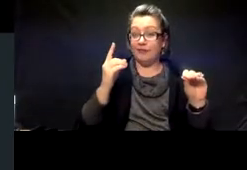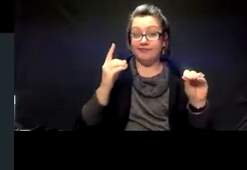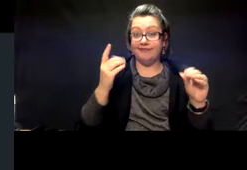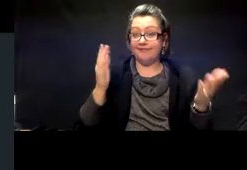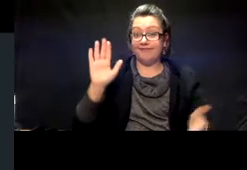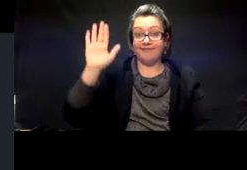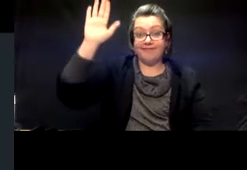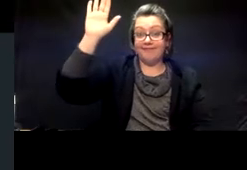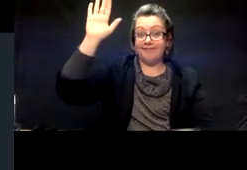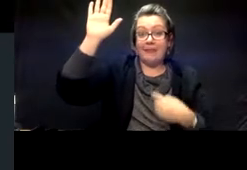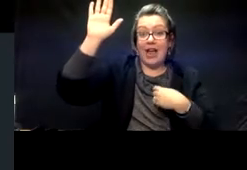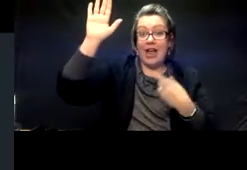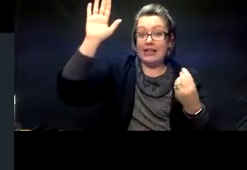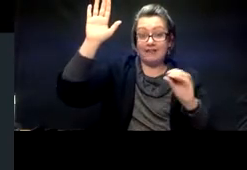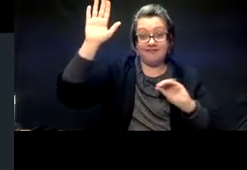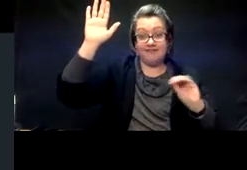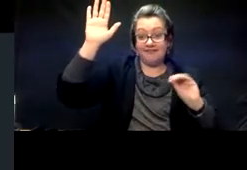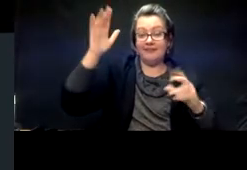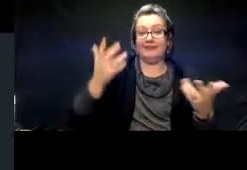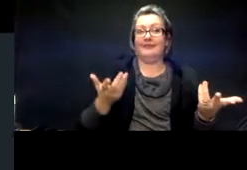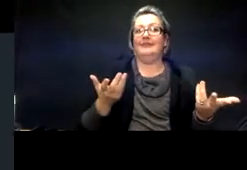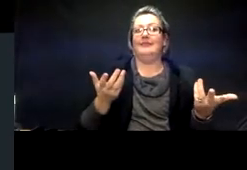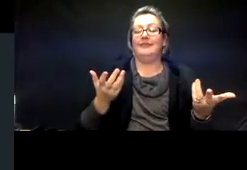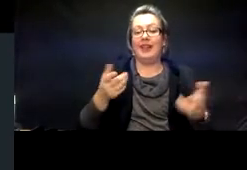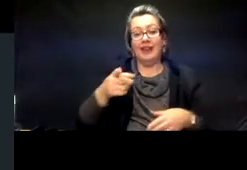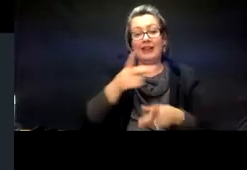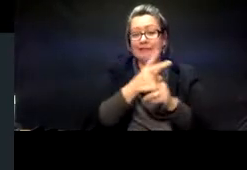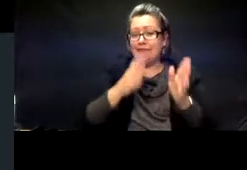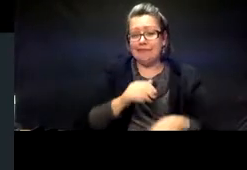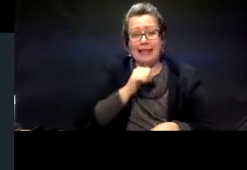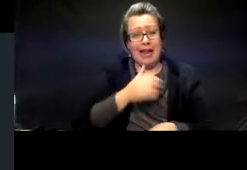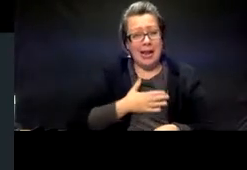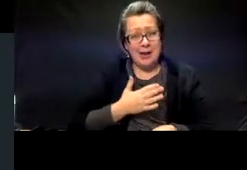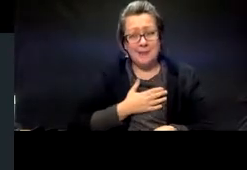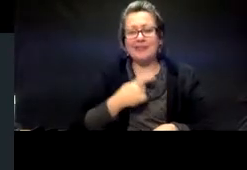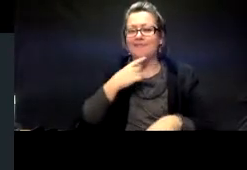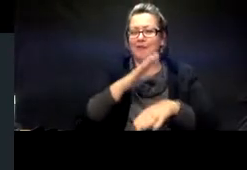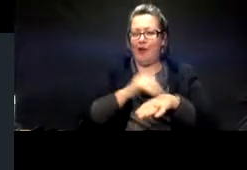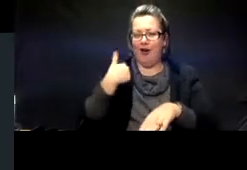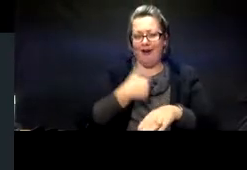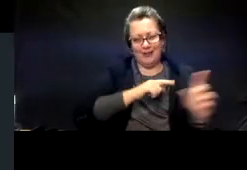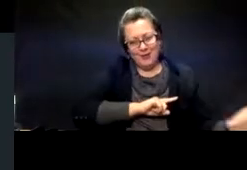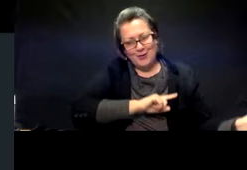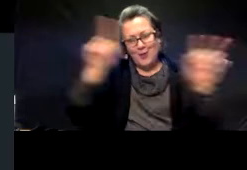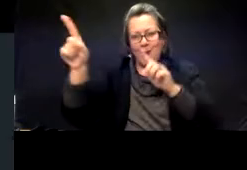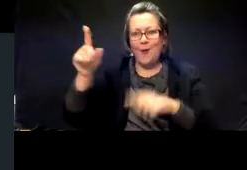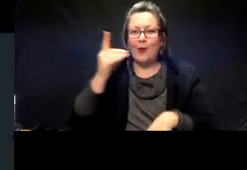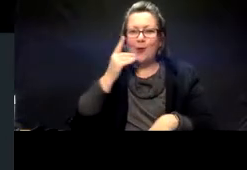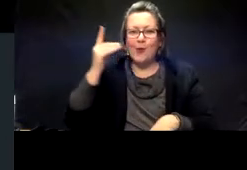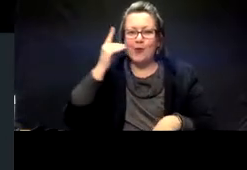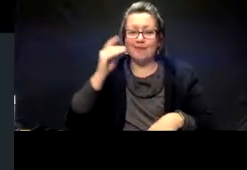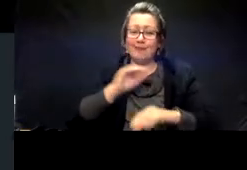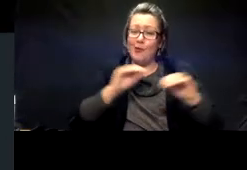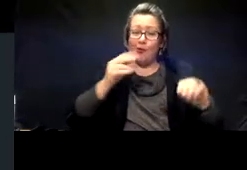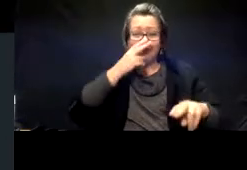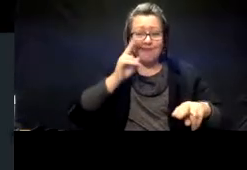other, wondering, and no one spoke up. No one spoke up. So the supervisor was not happy and